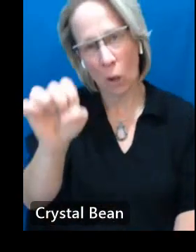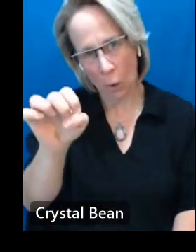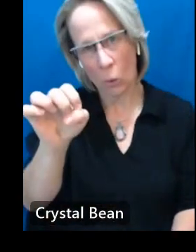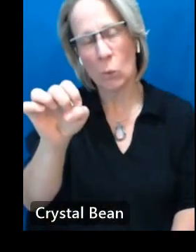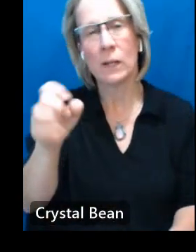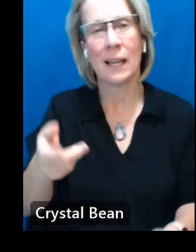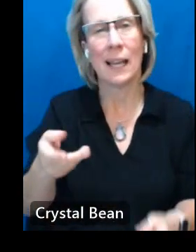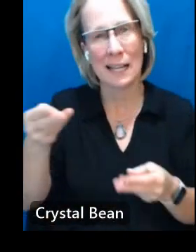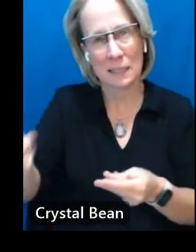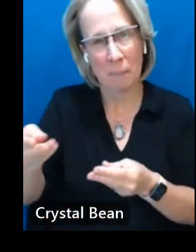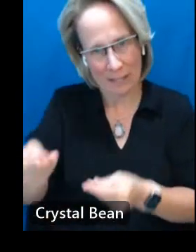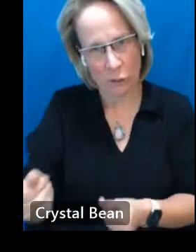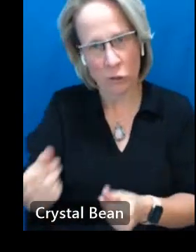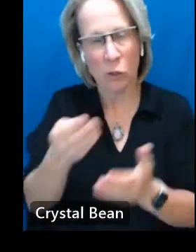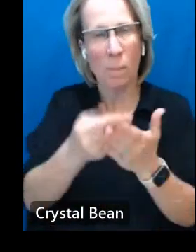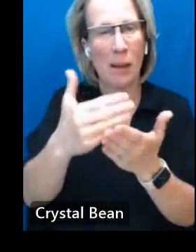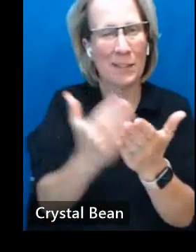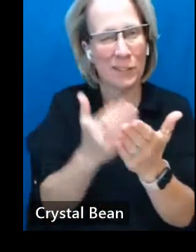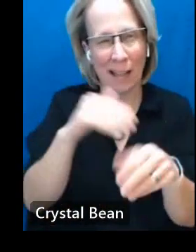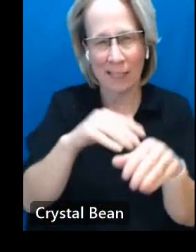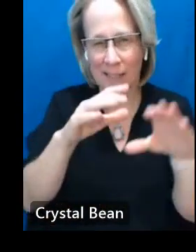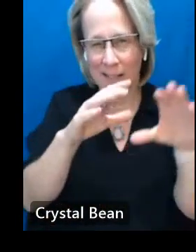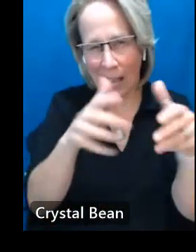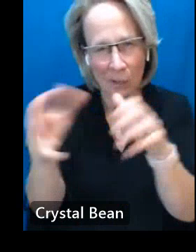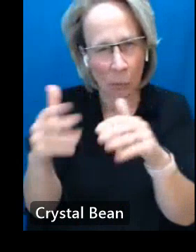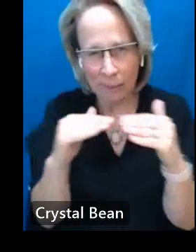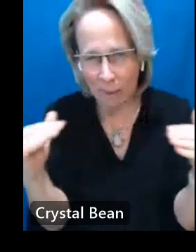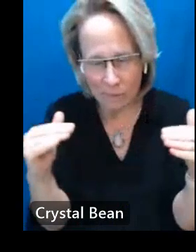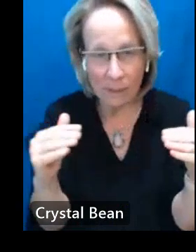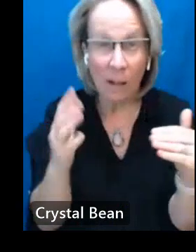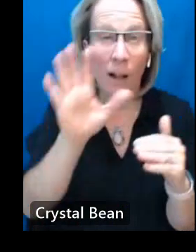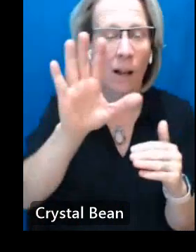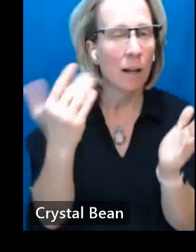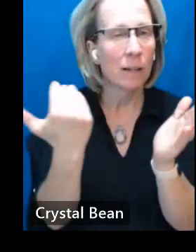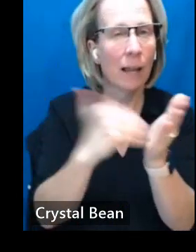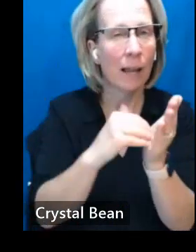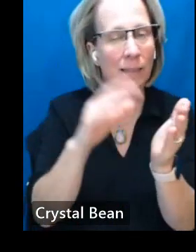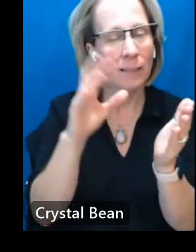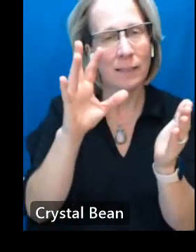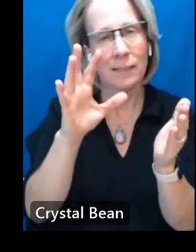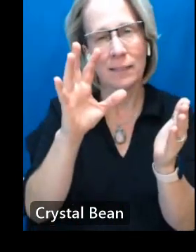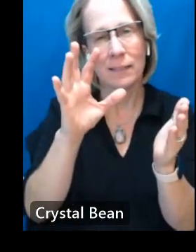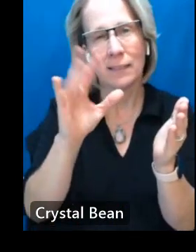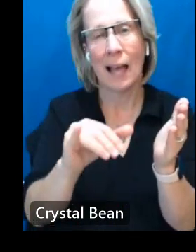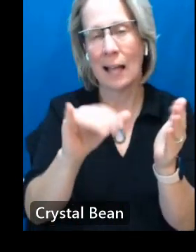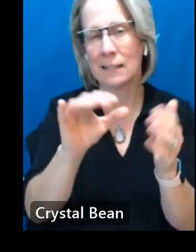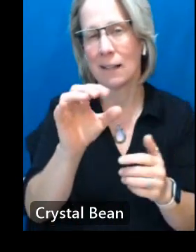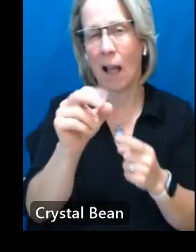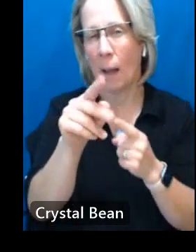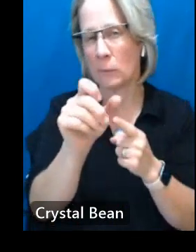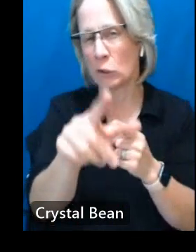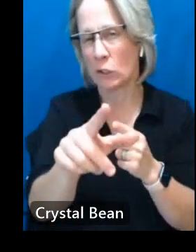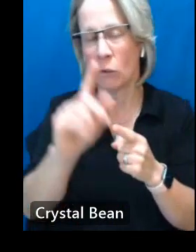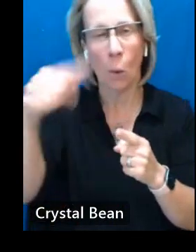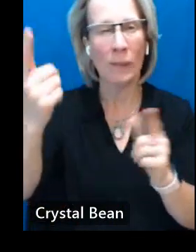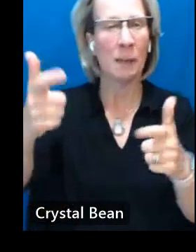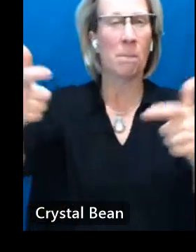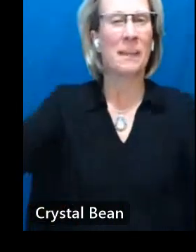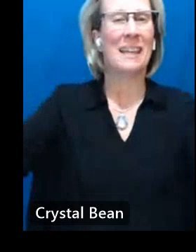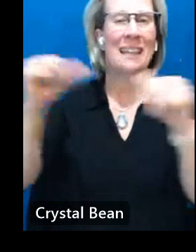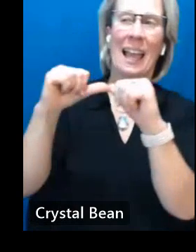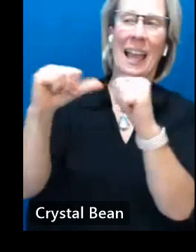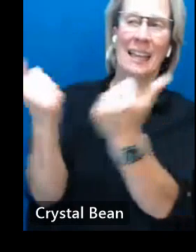at the category level. So this is again optional. Only larger agencies do this. Smaller agencies might not even